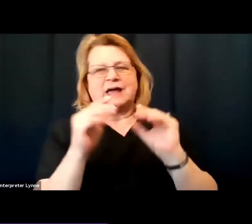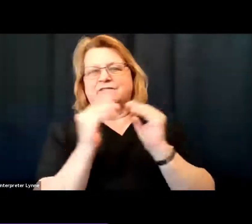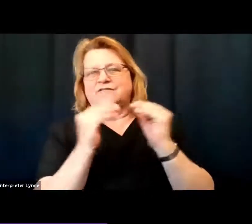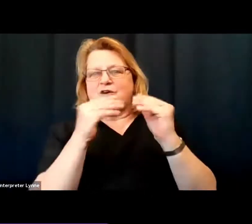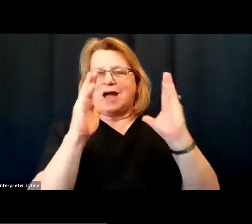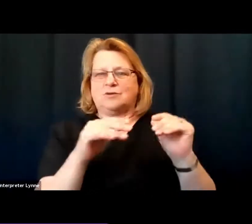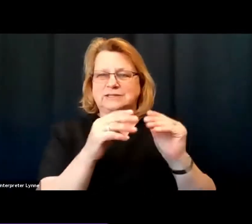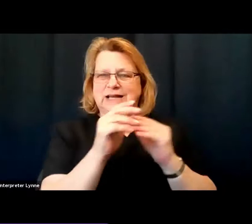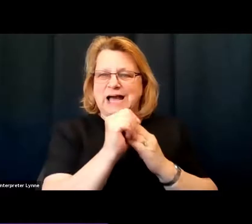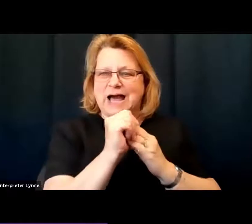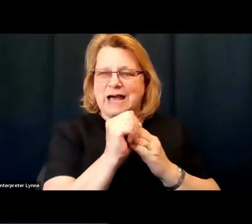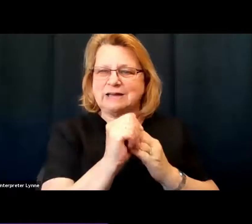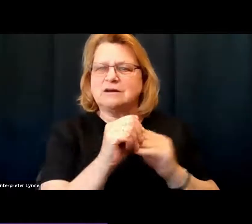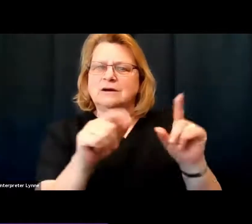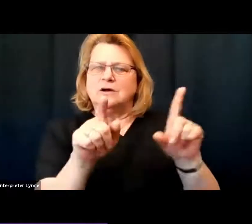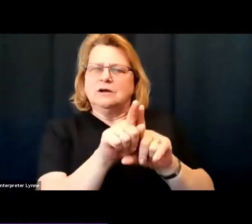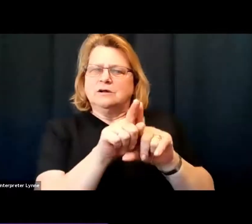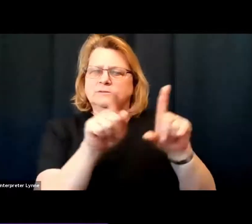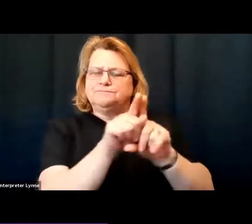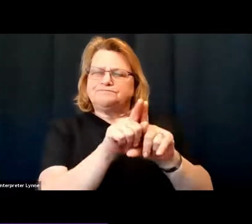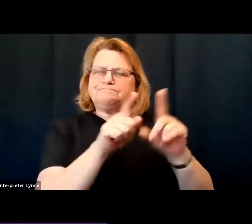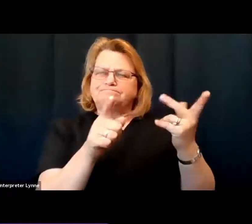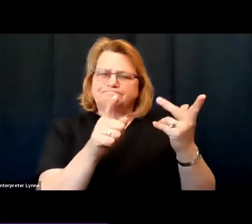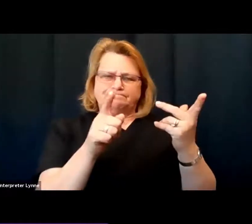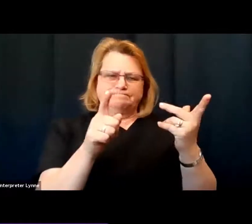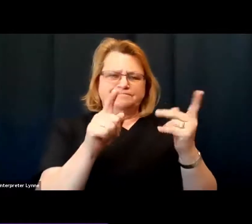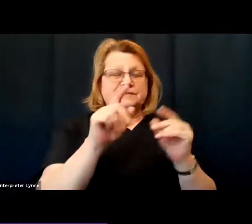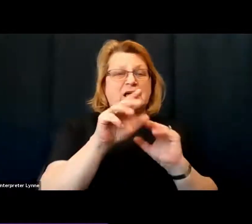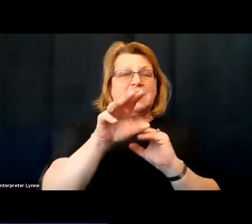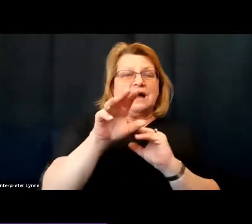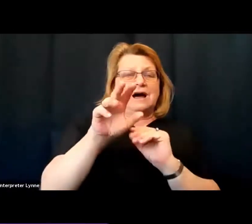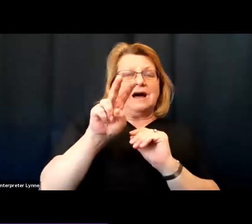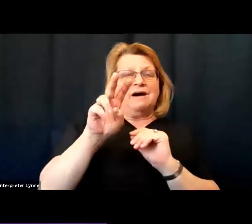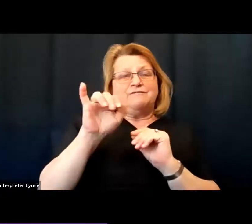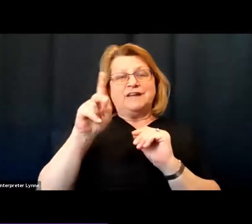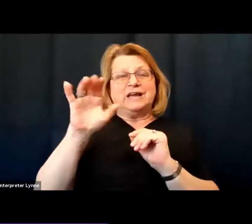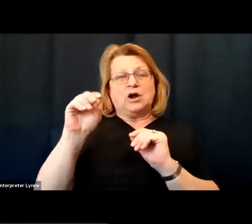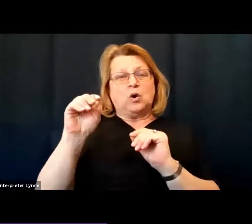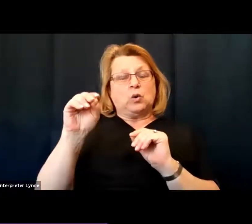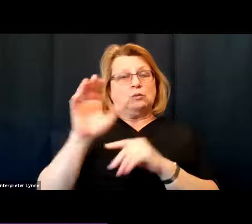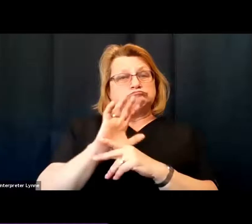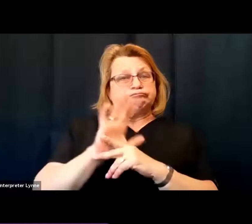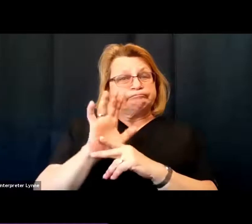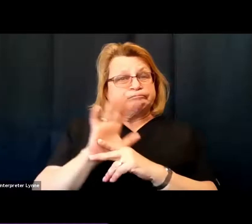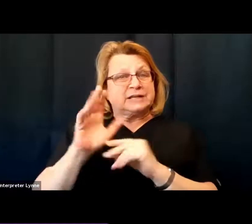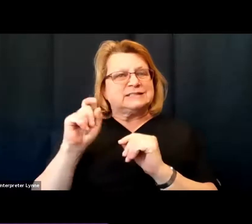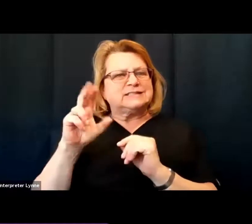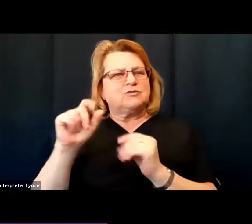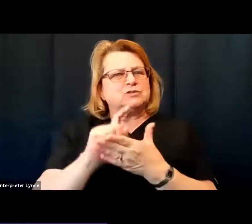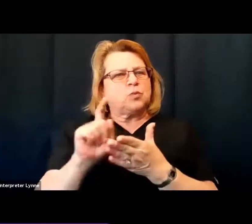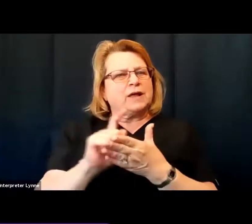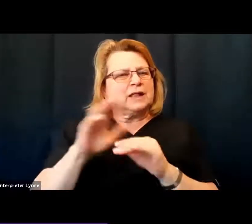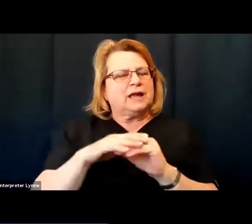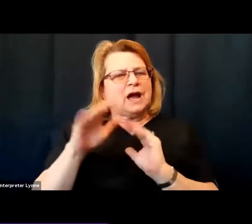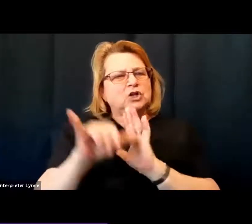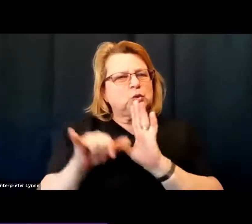guide. Also, an animated video series that we will have available weekly on YouTube and shared throughout